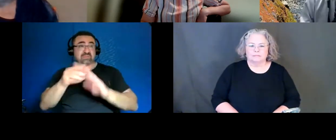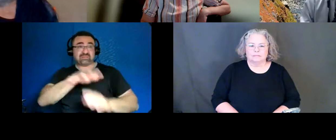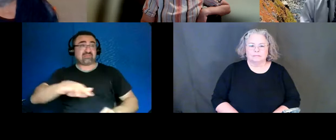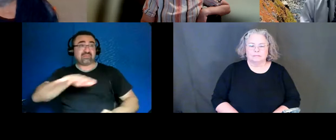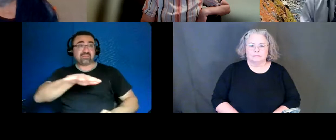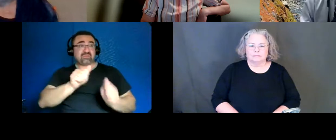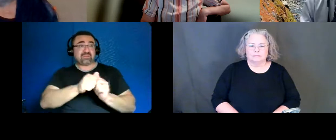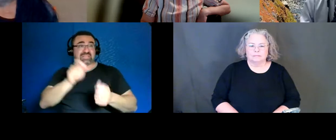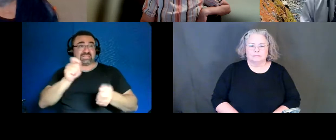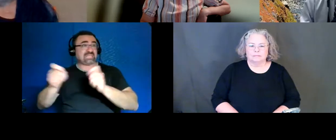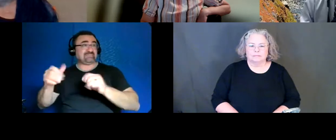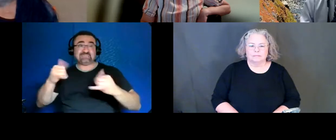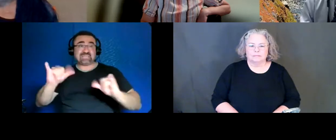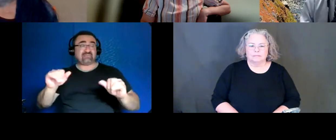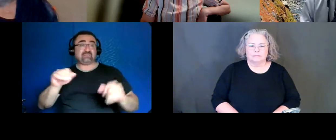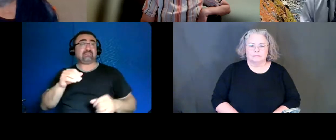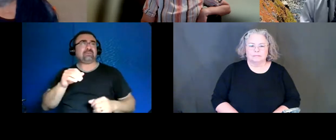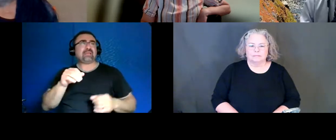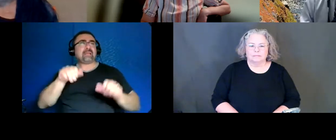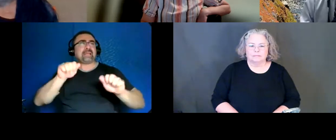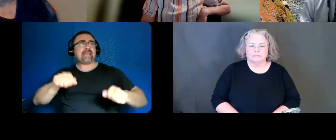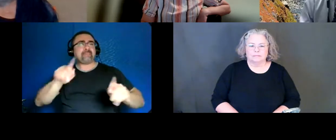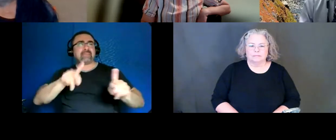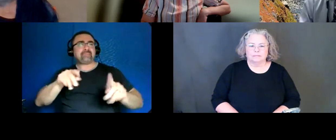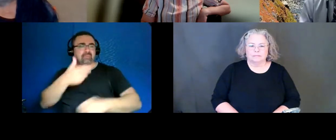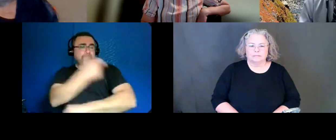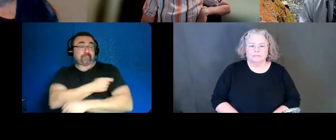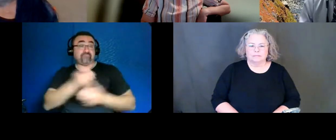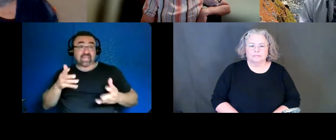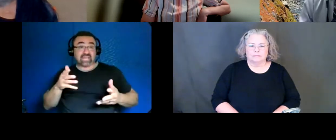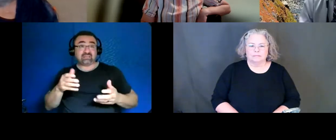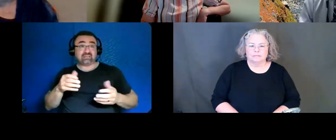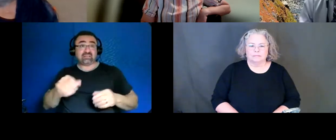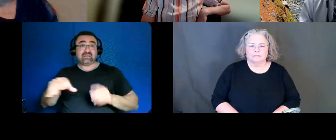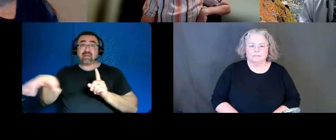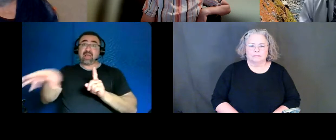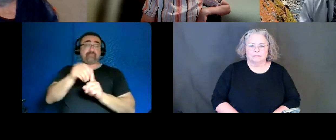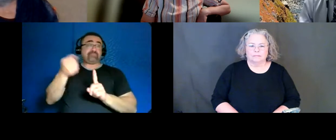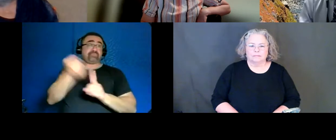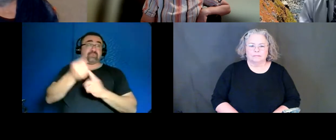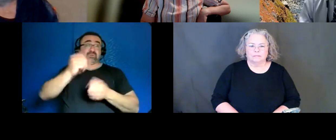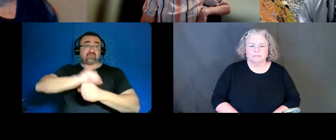with these changes. And can people who receive the vaccine still contract COVID?